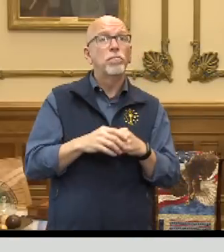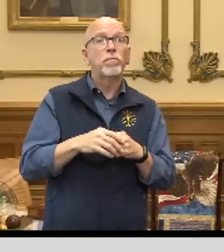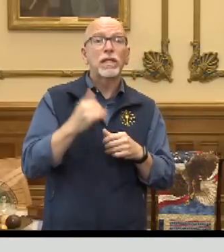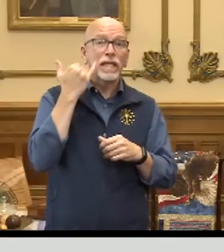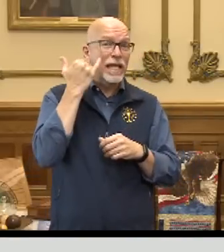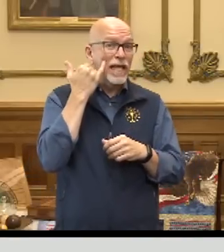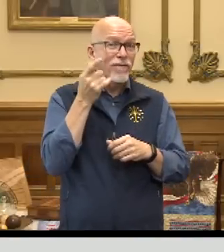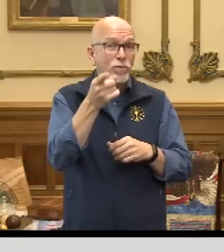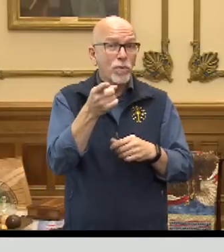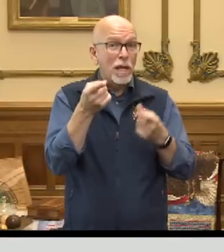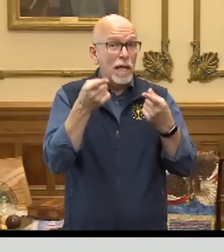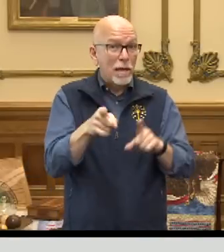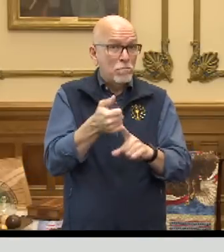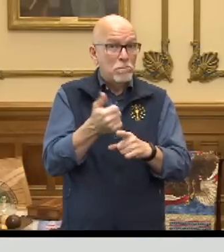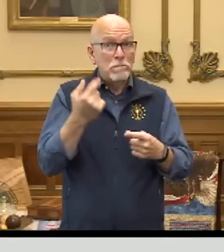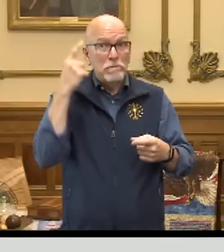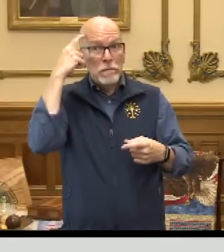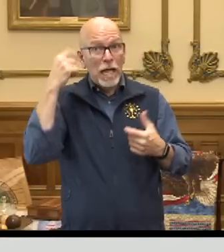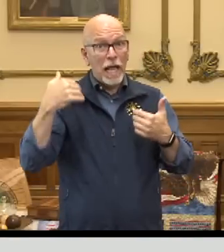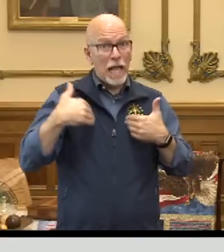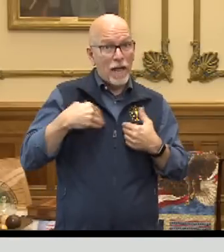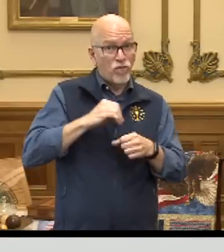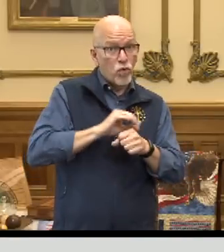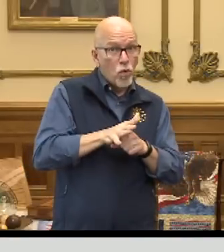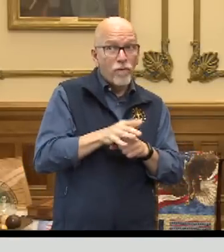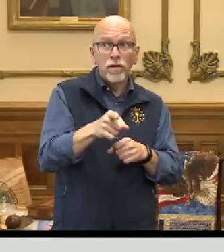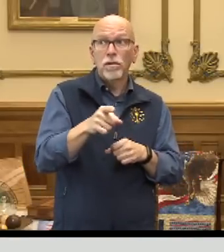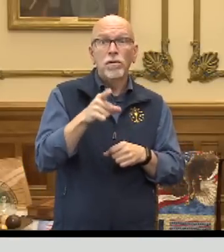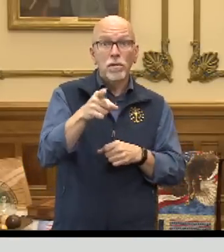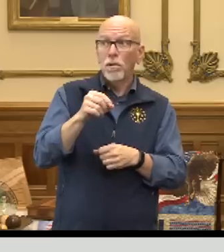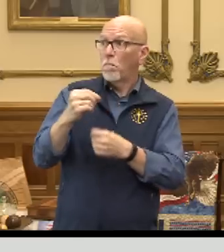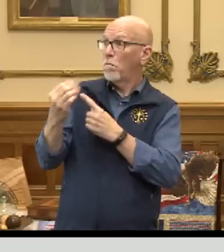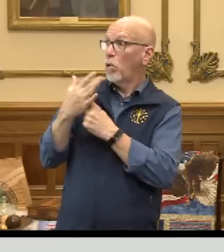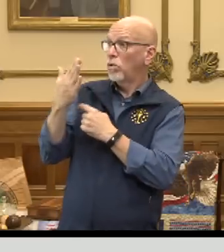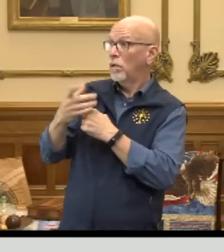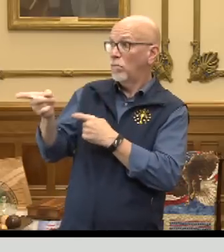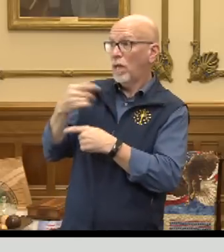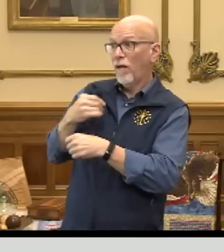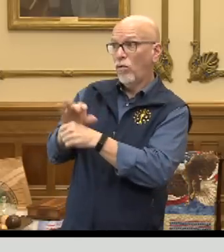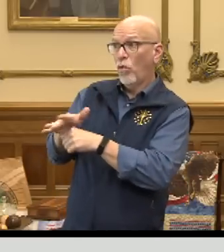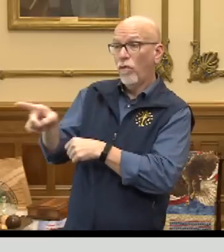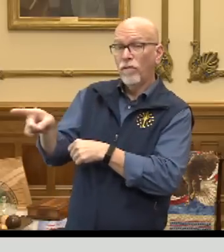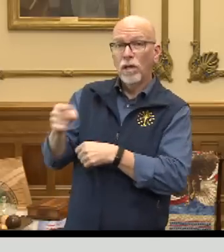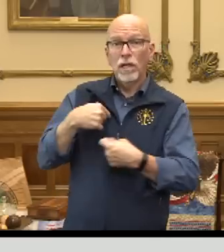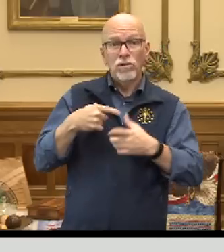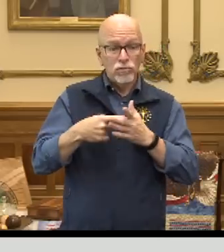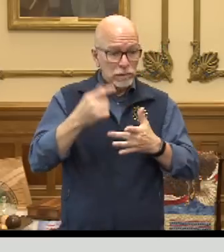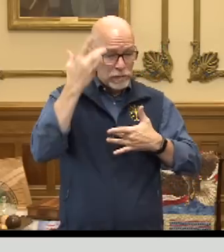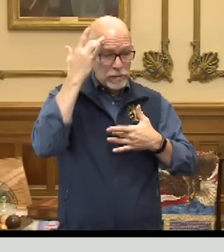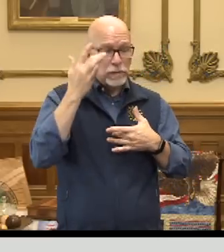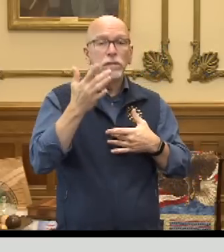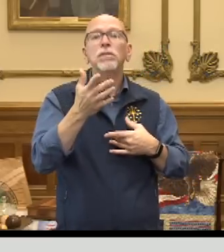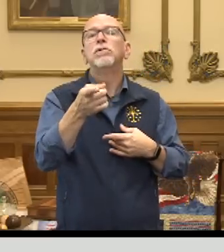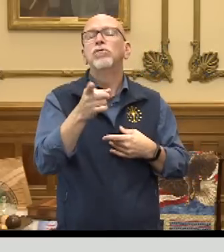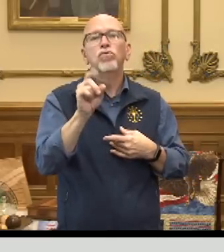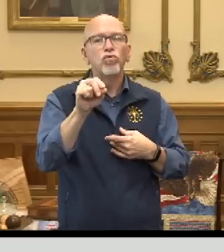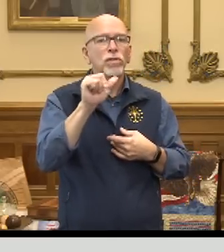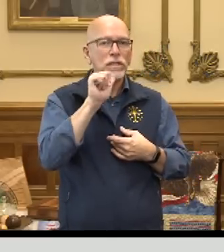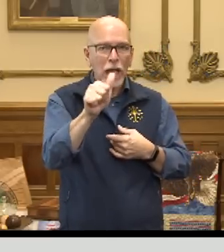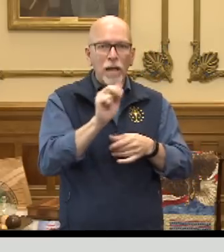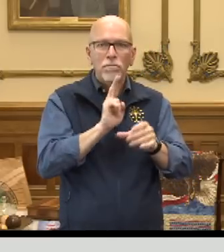may have COVID-19, you've been exposed to someone with COVID-19, or you have any symptoms, you should not